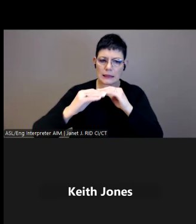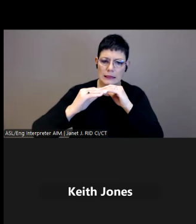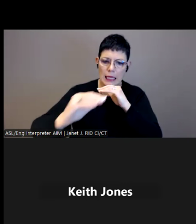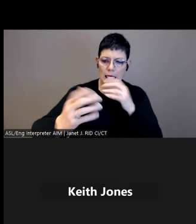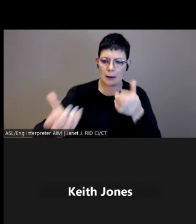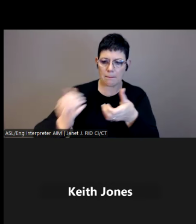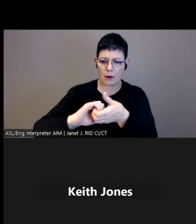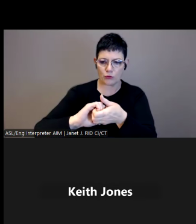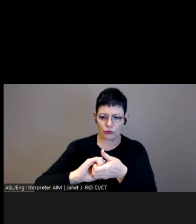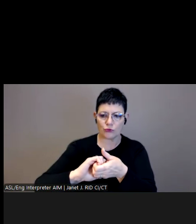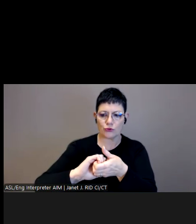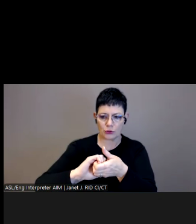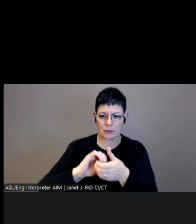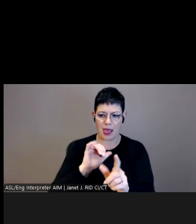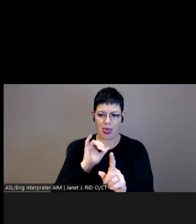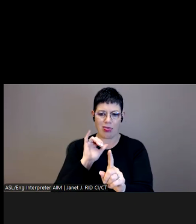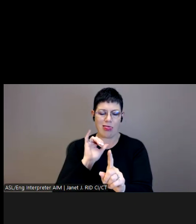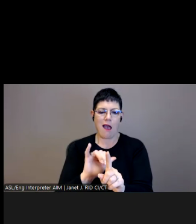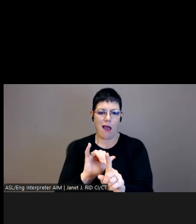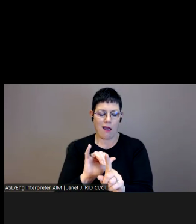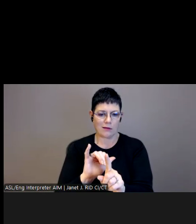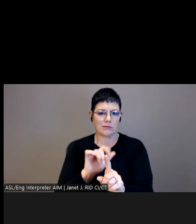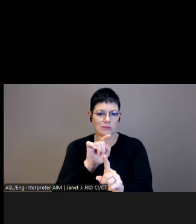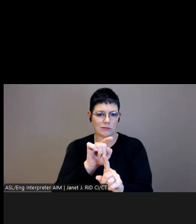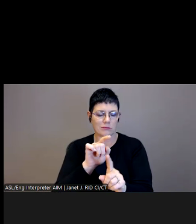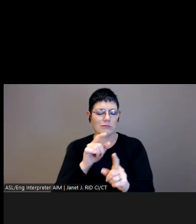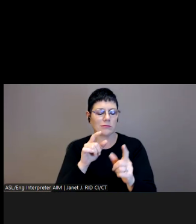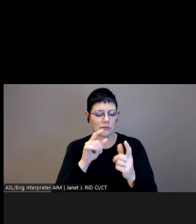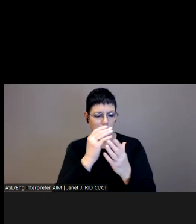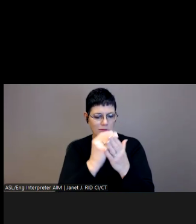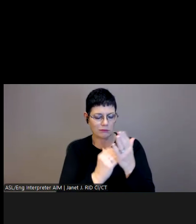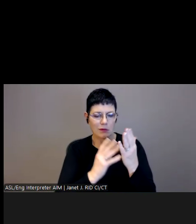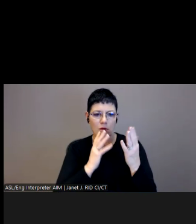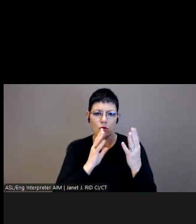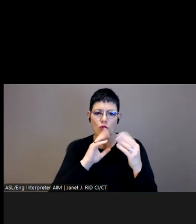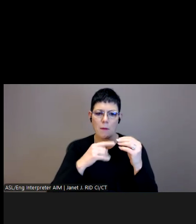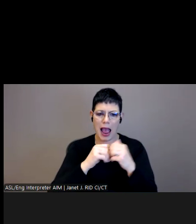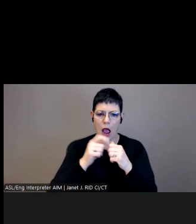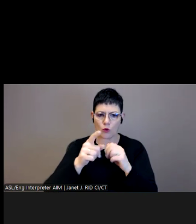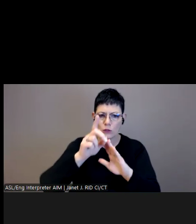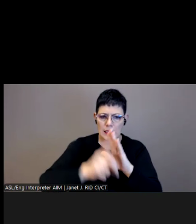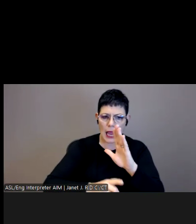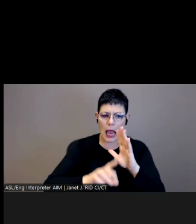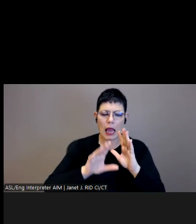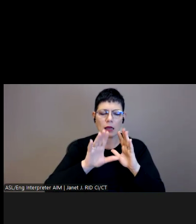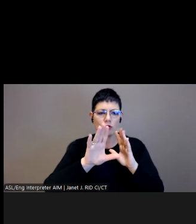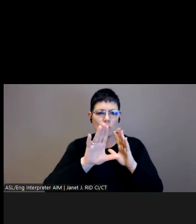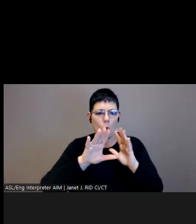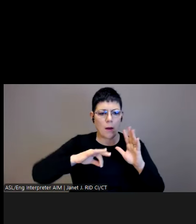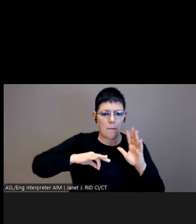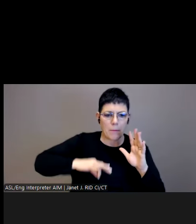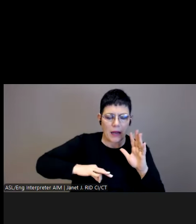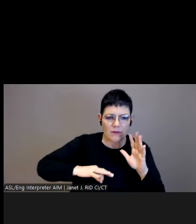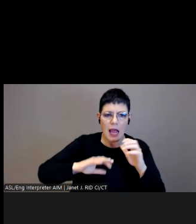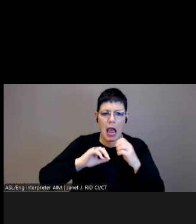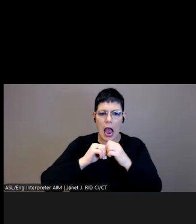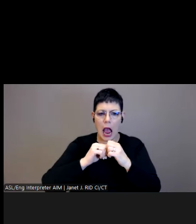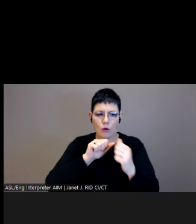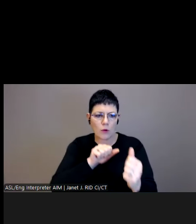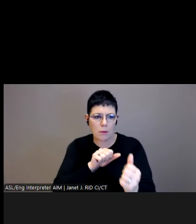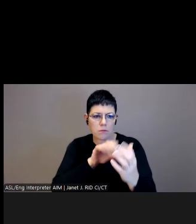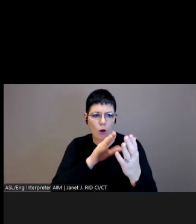In this chapter, you'll learn steps for visually mapping your engagement landscape and assets, strategies for building partnerships, and